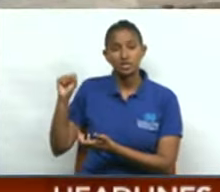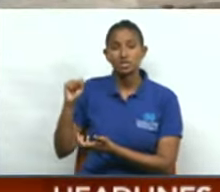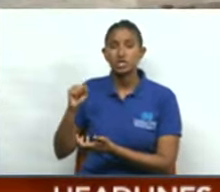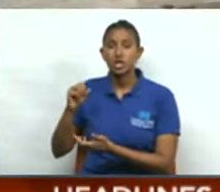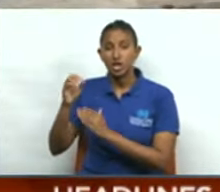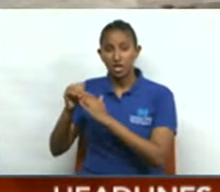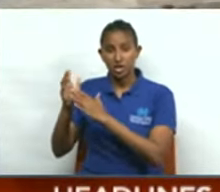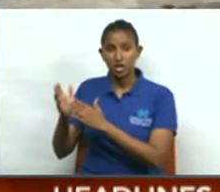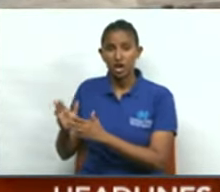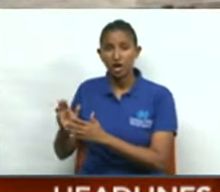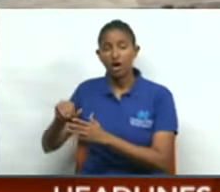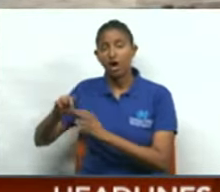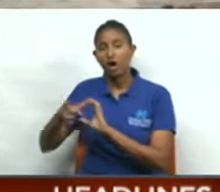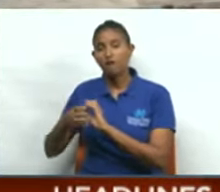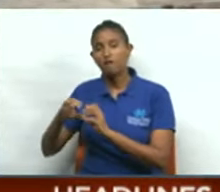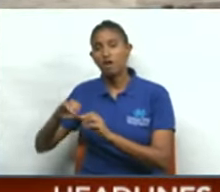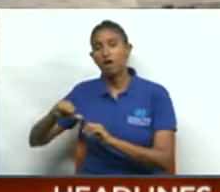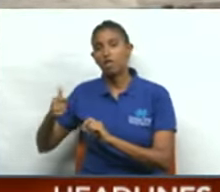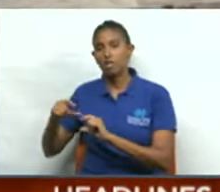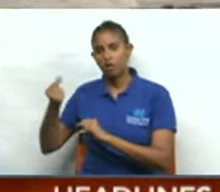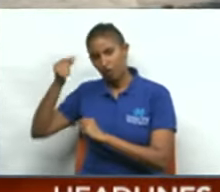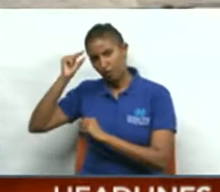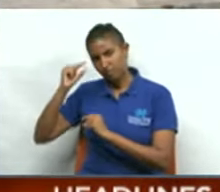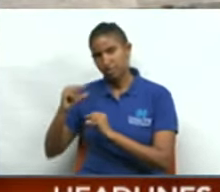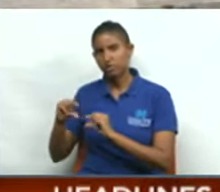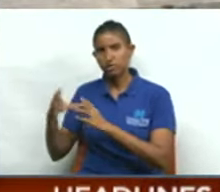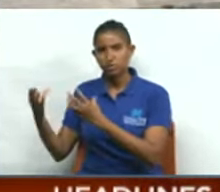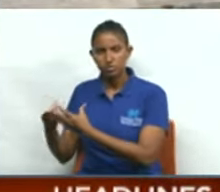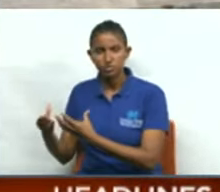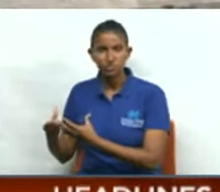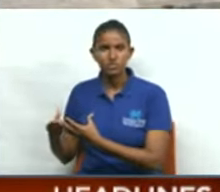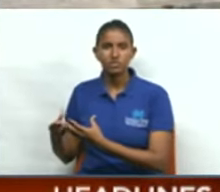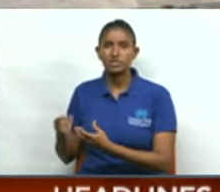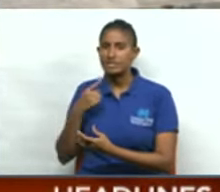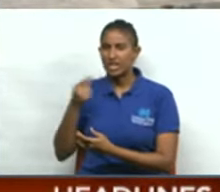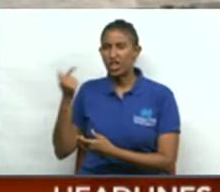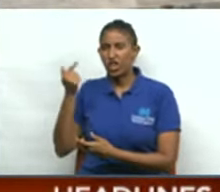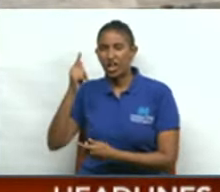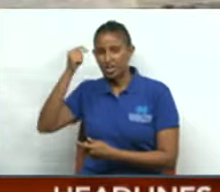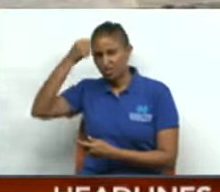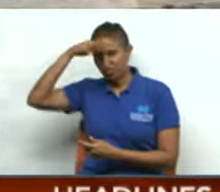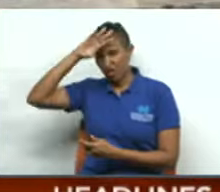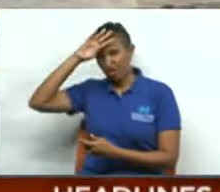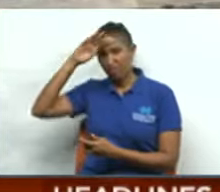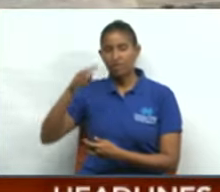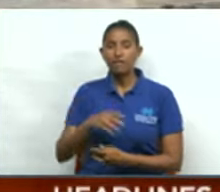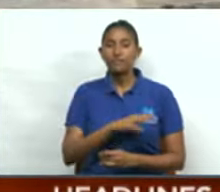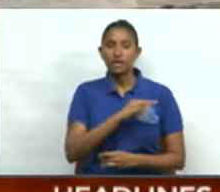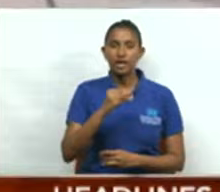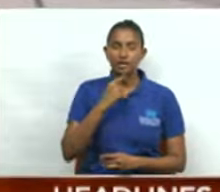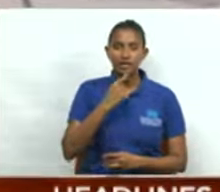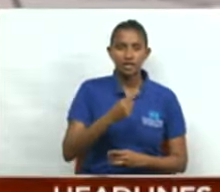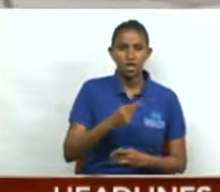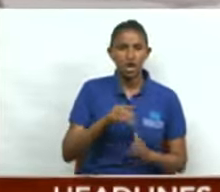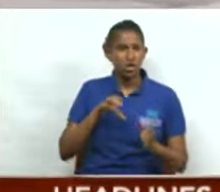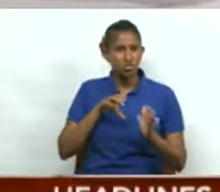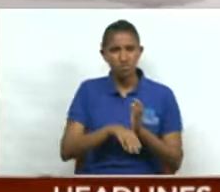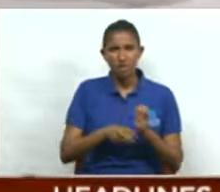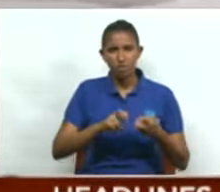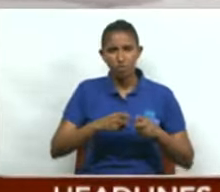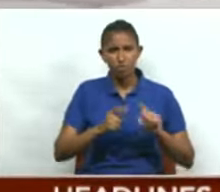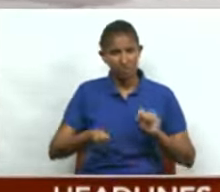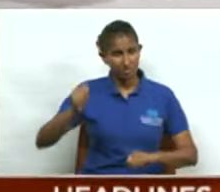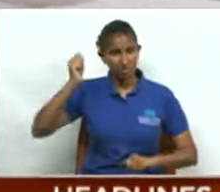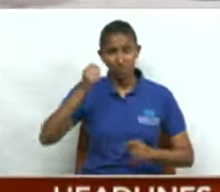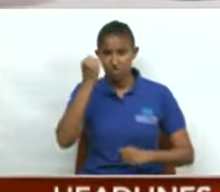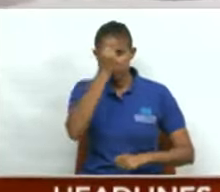San Fernando. In his opening address, he lamented the crime crisis in this country. However, Dr. Rowley pointed out that to this day,